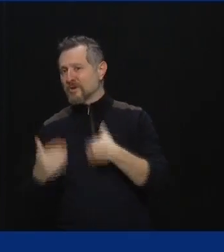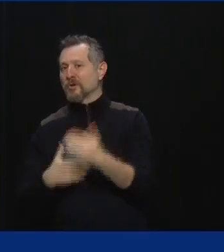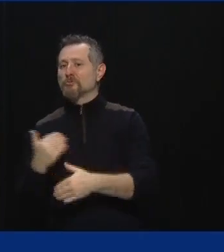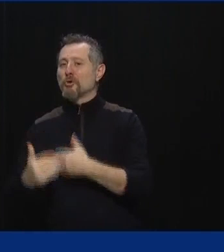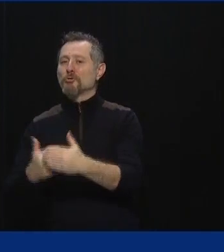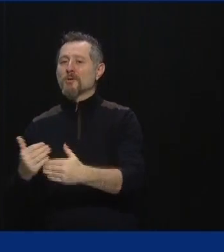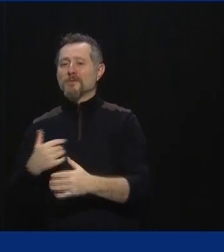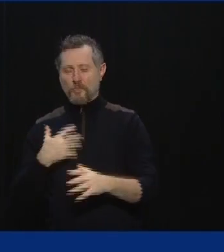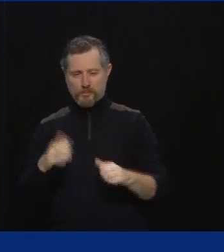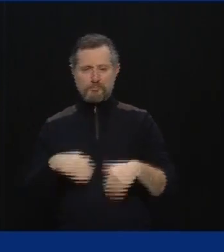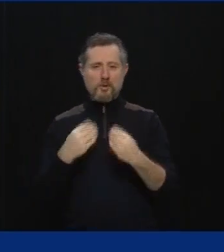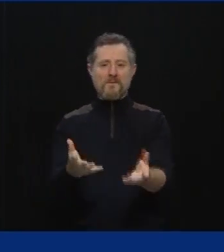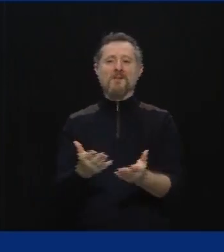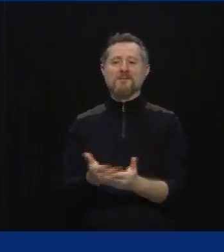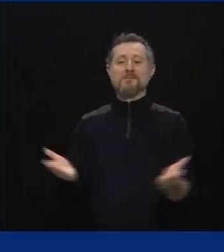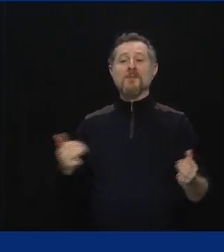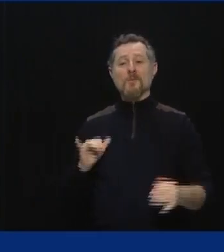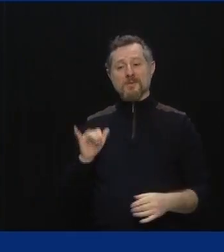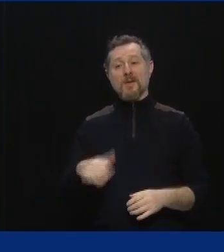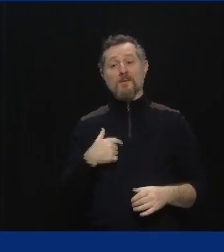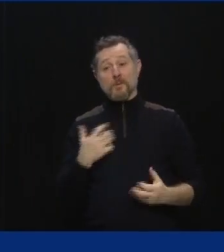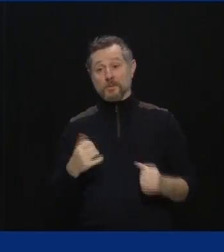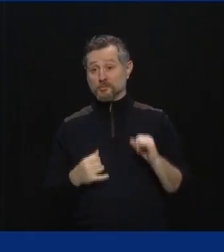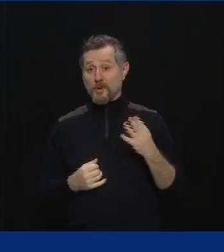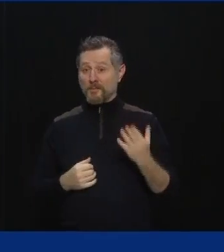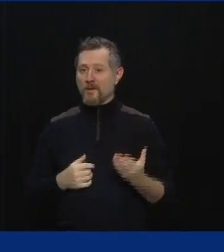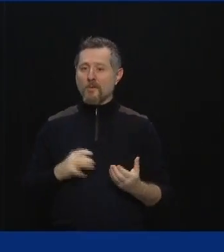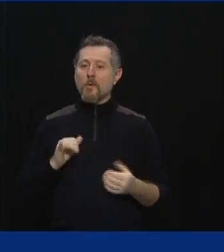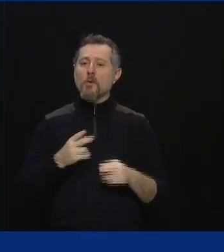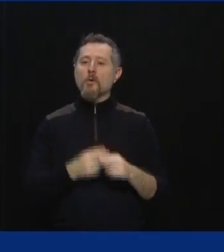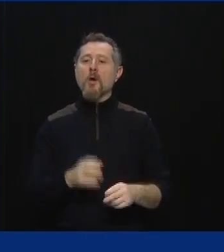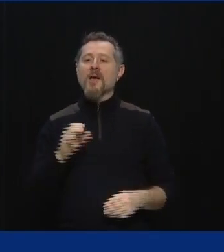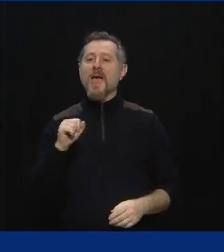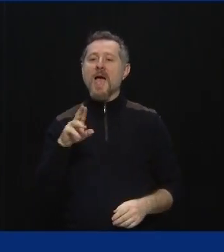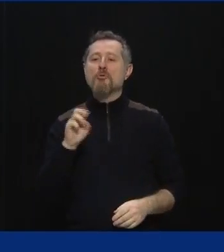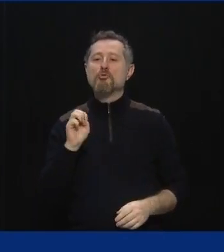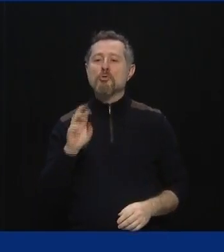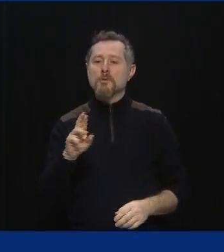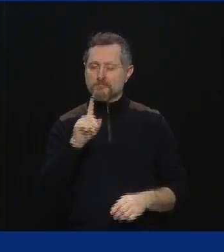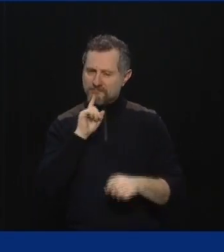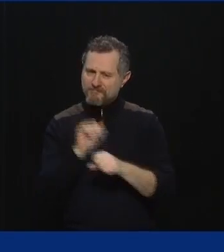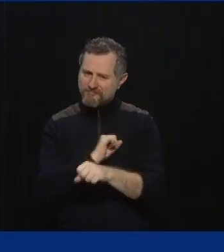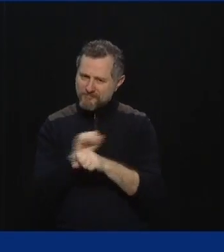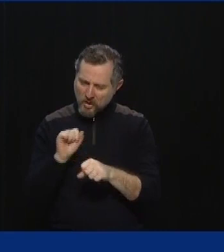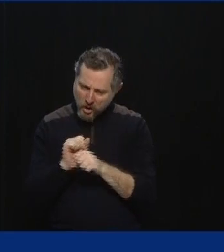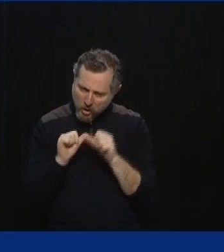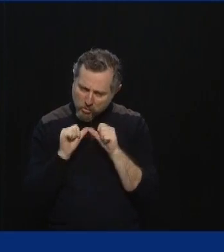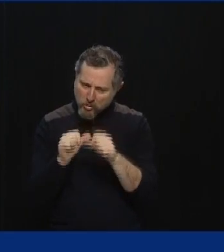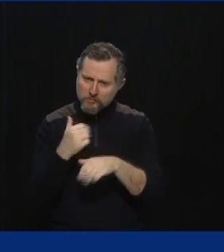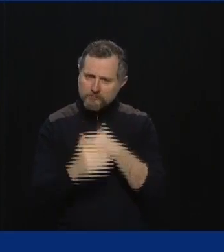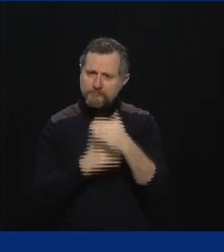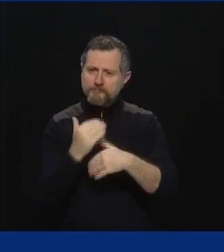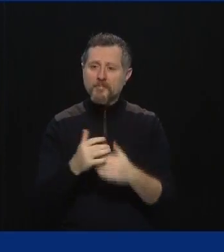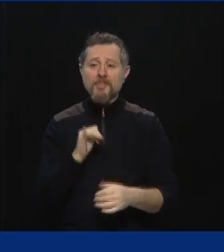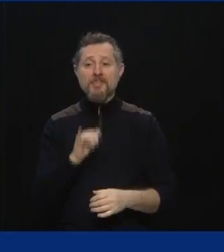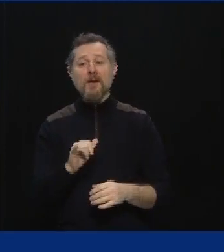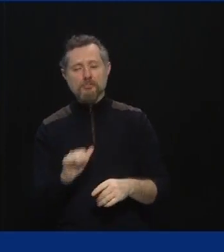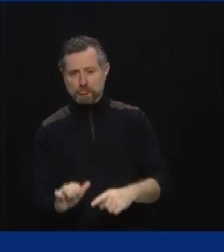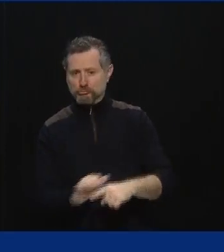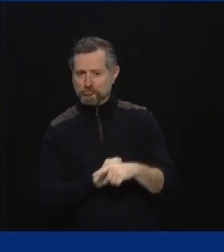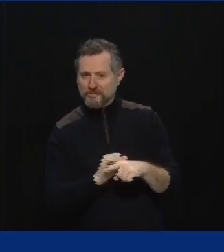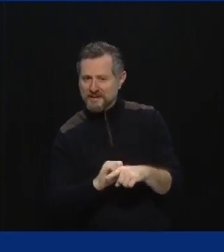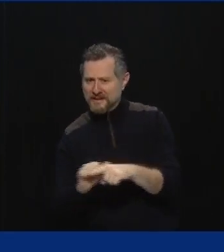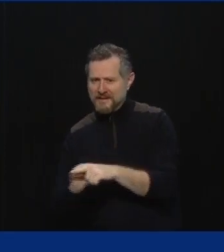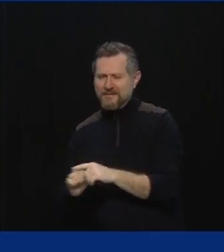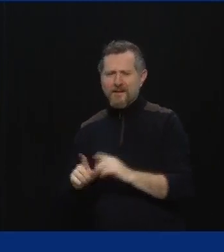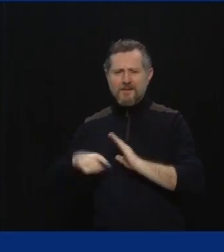trades. These aren't just jobs. These are careers. There is significant training. We are what I would consider the most highly skilled